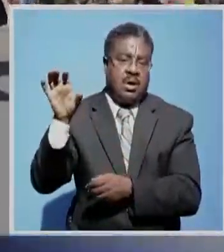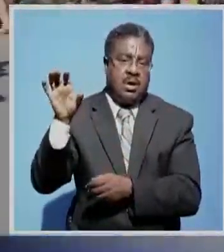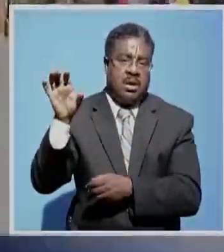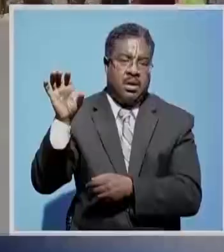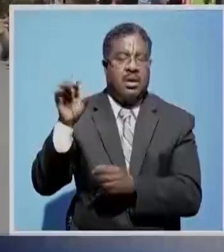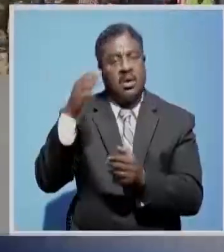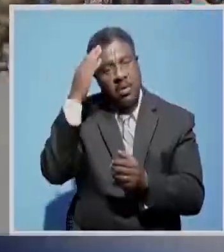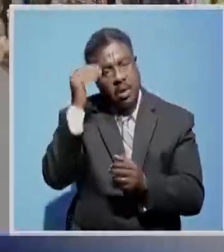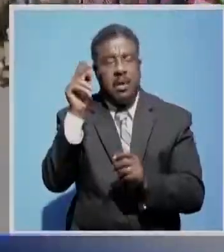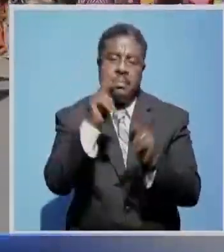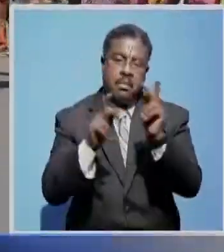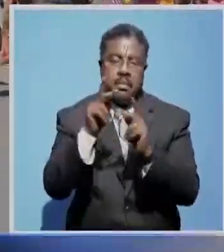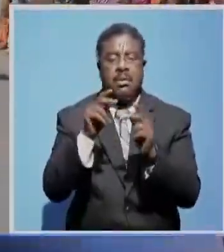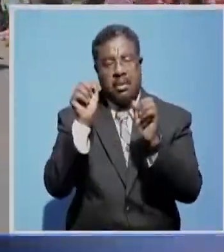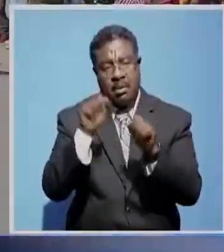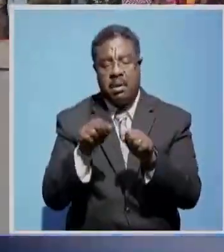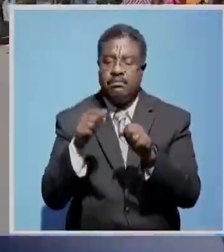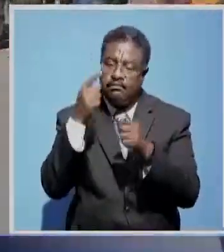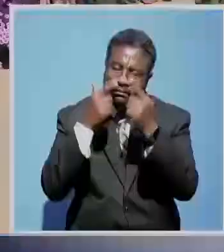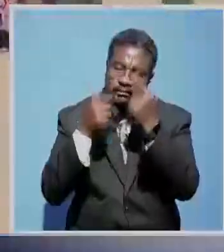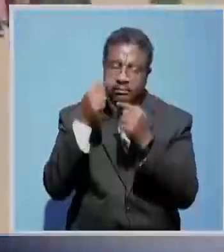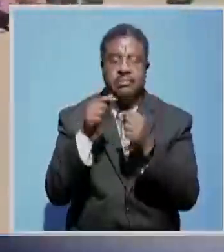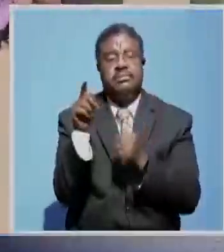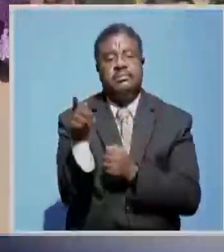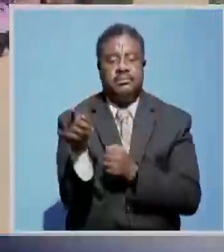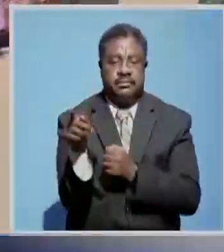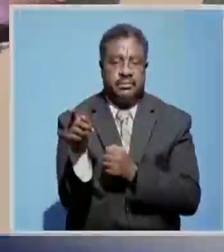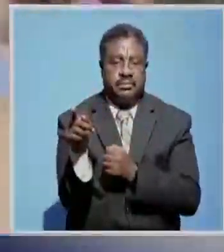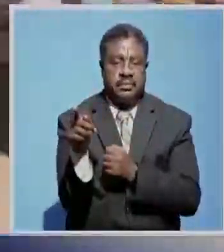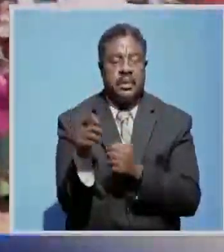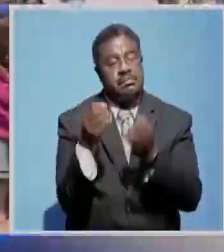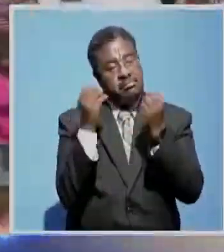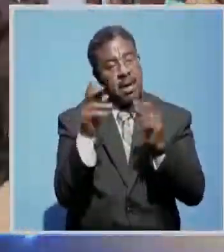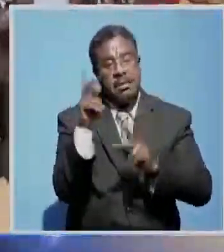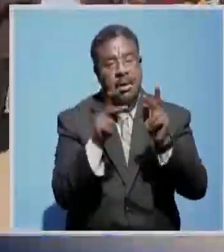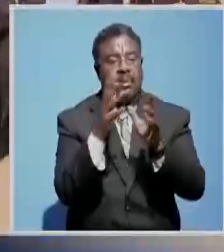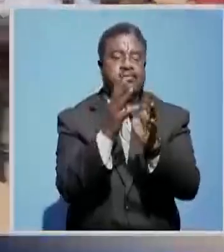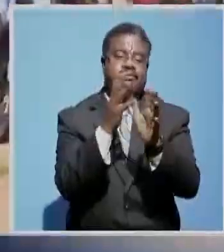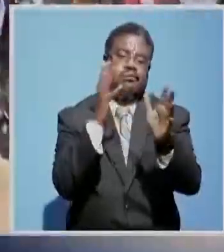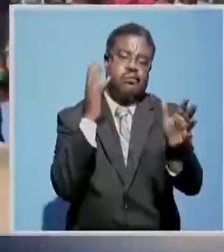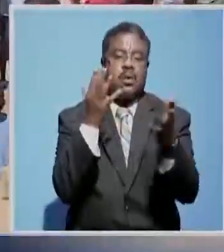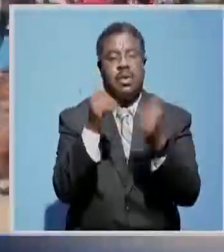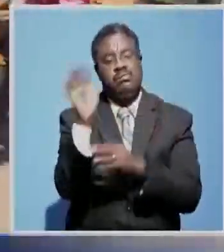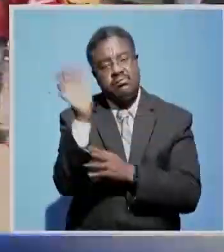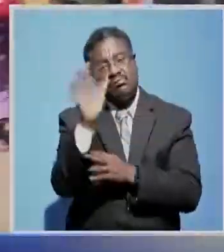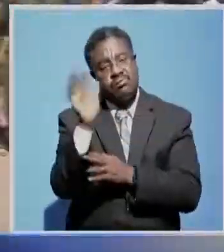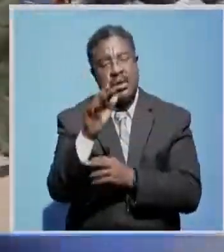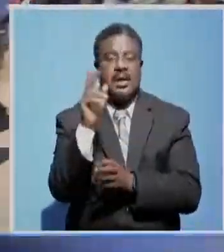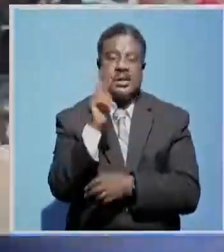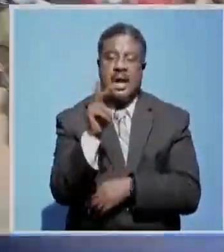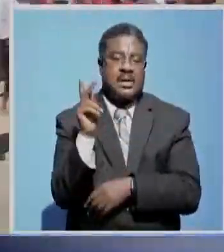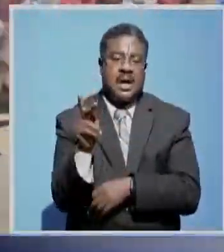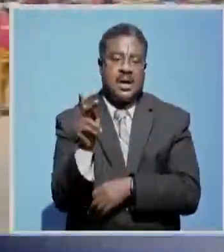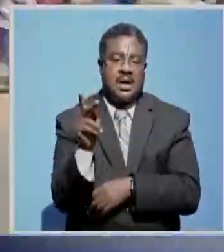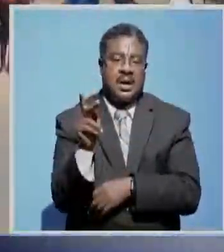mourn and pay their last respects to Dr. Kaunda. Many stood on the roadside to bid farewell to Dr. Kaunda as others